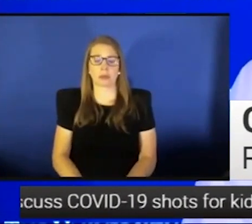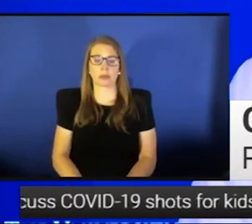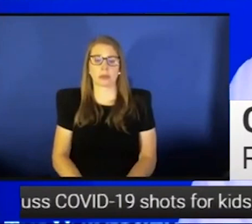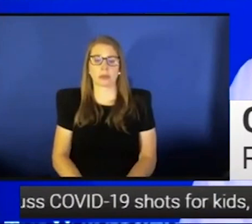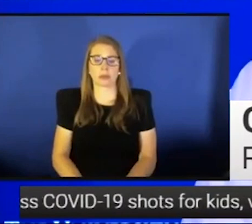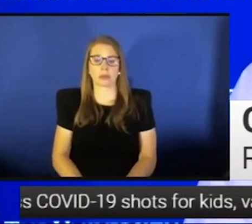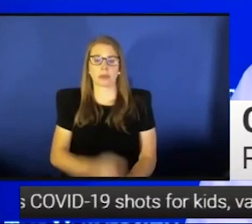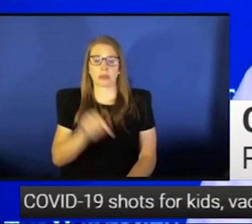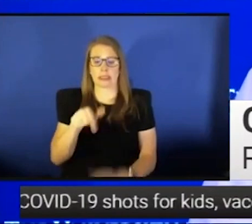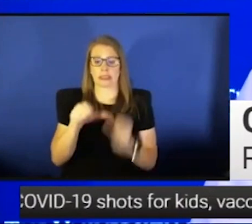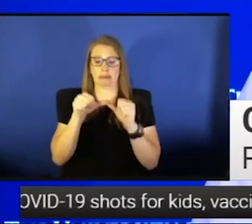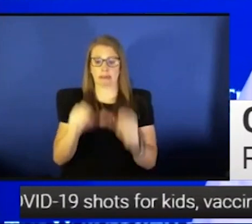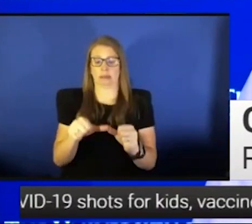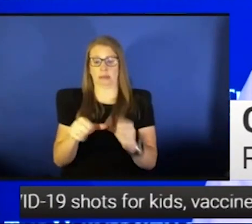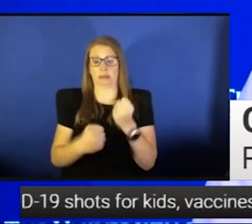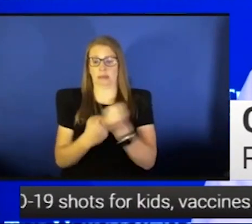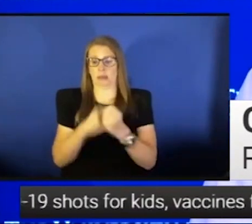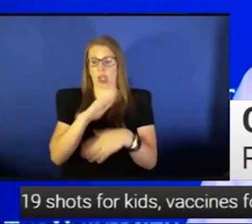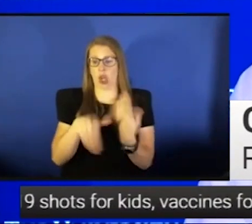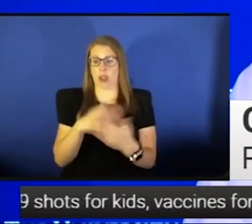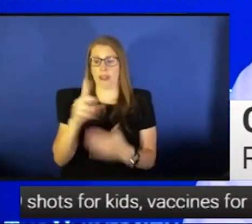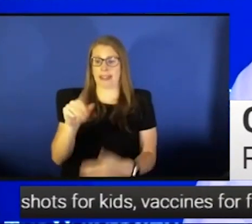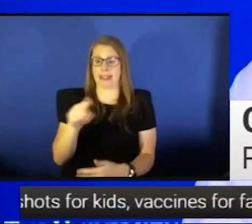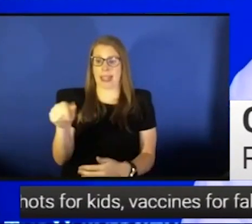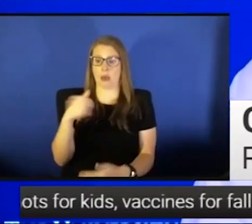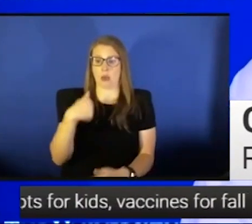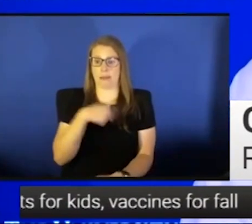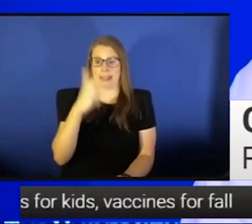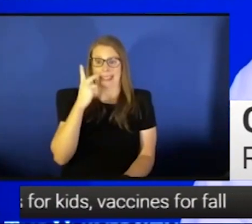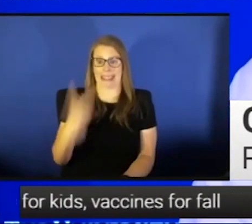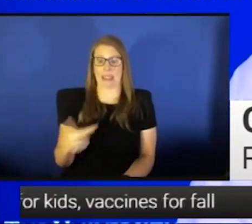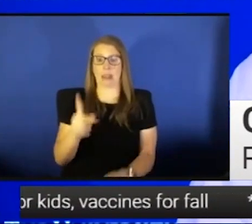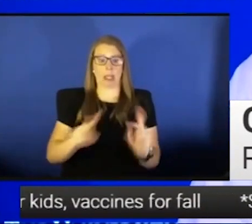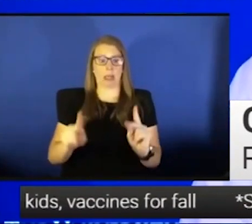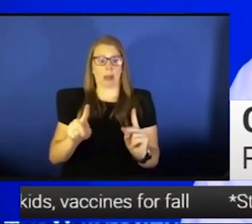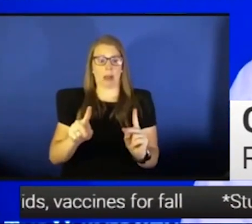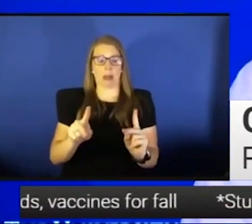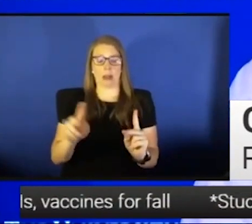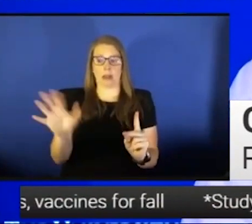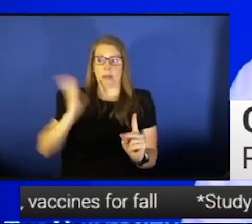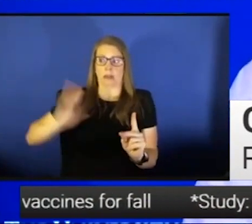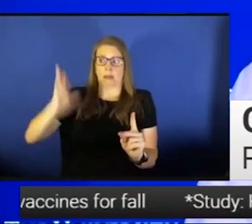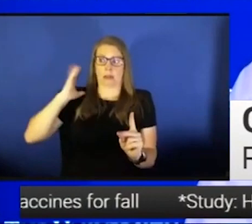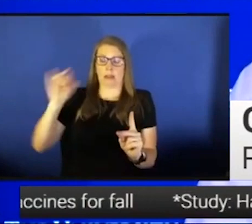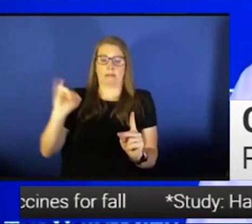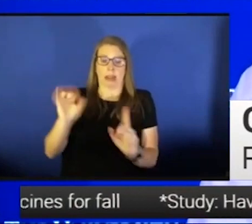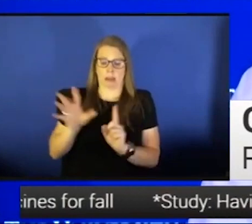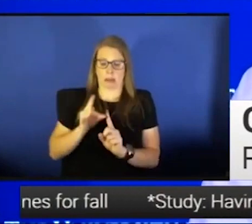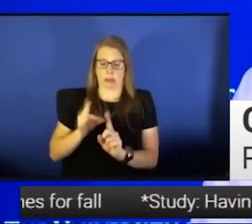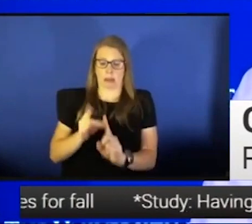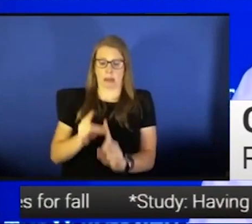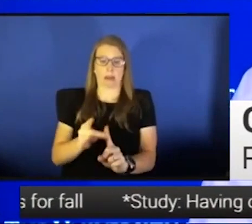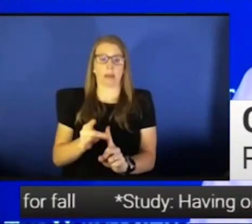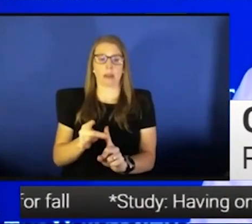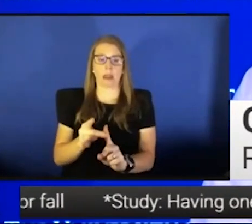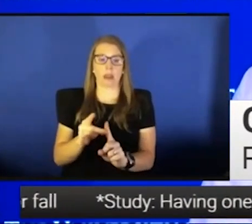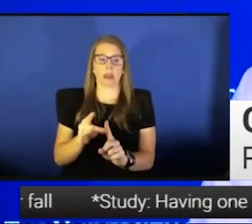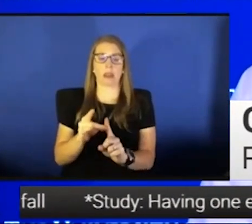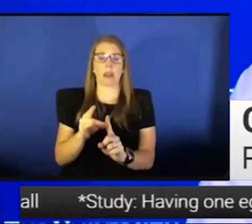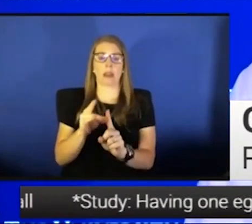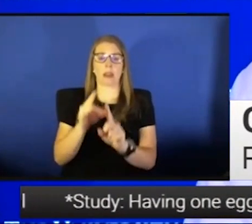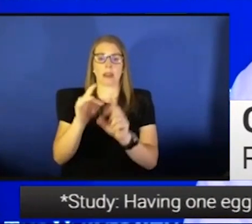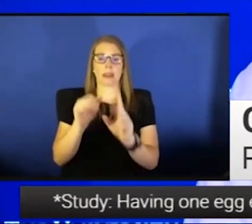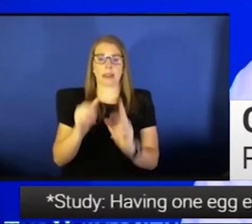support all of that data that we have seen, that people were infected in the past or recent past, but then also now have got